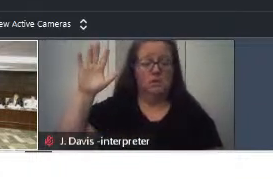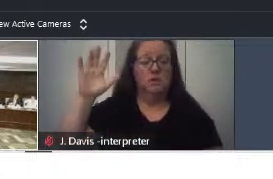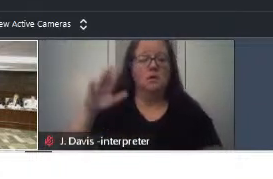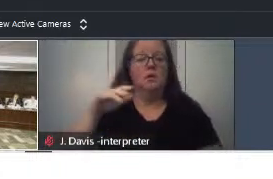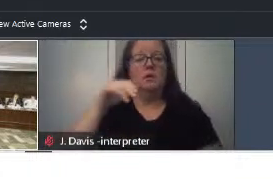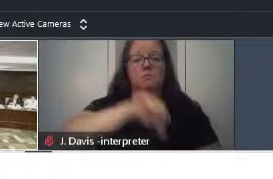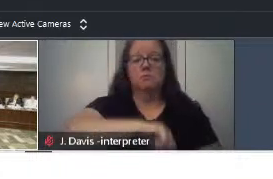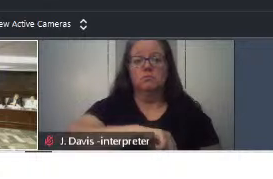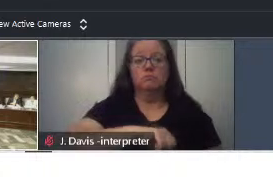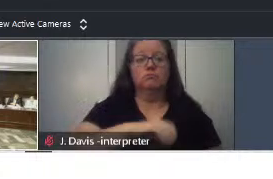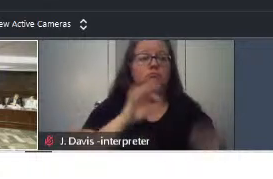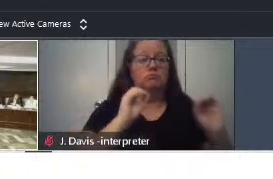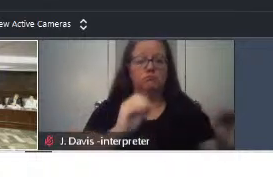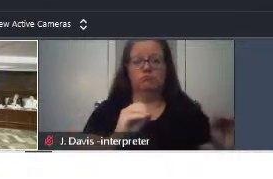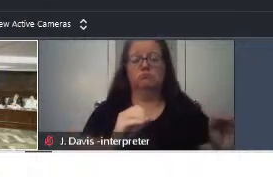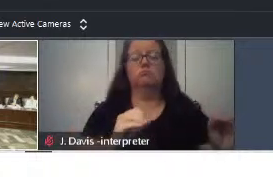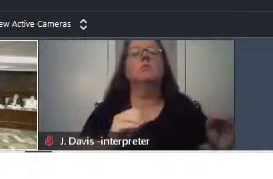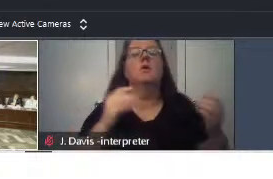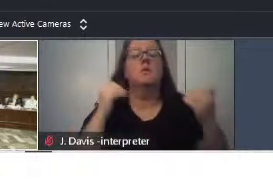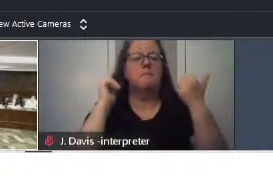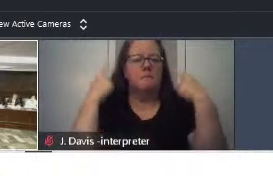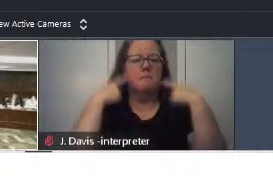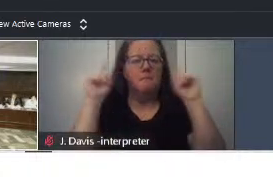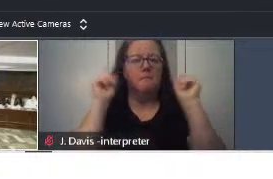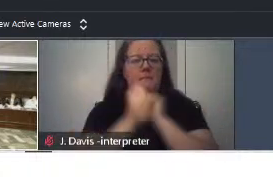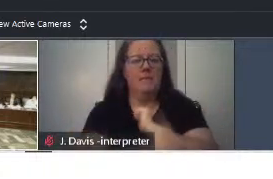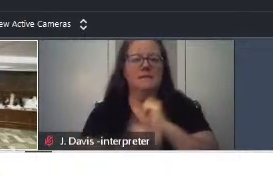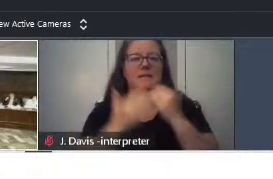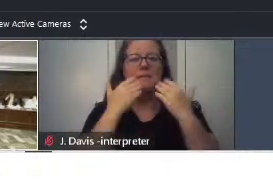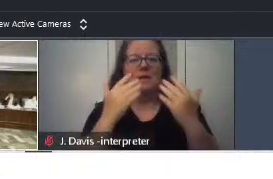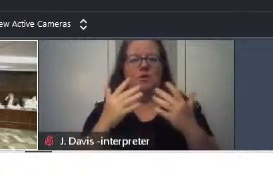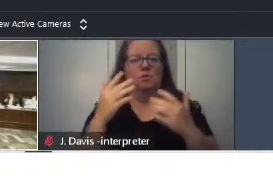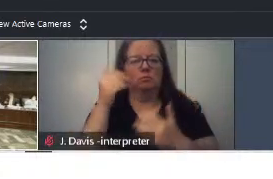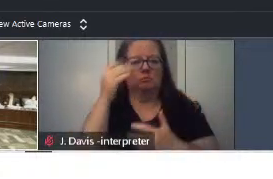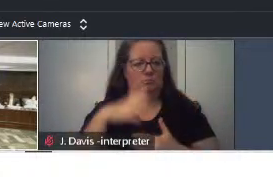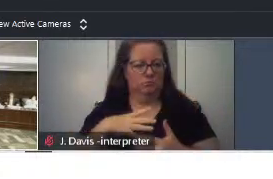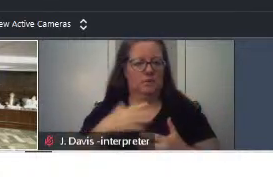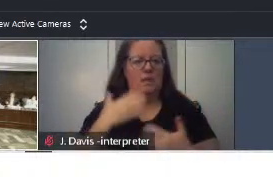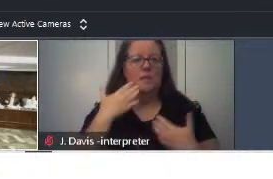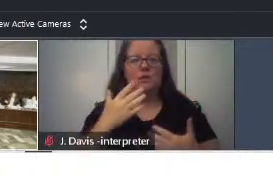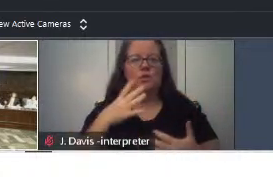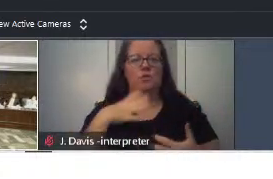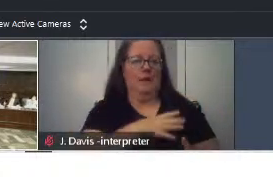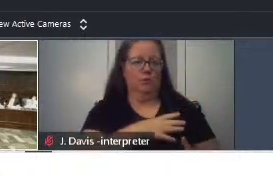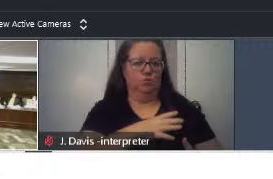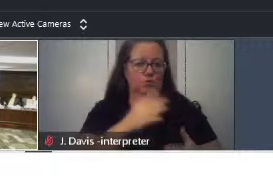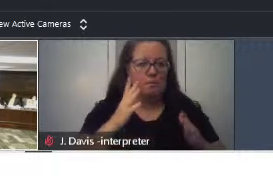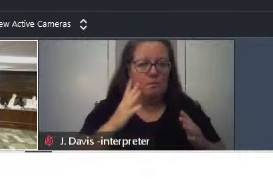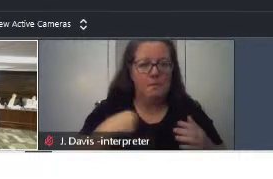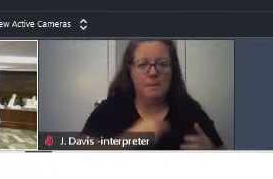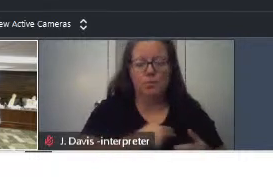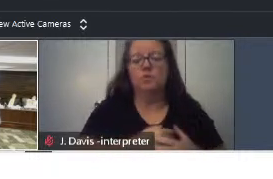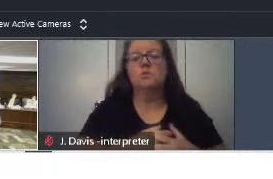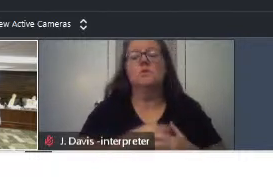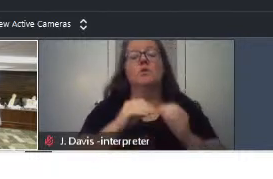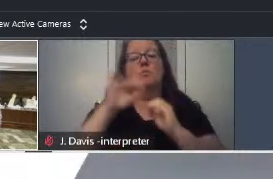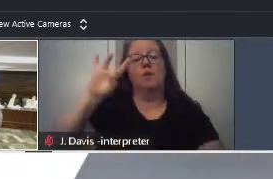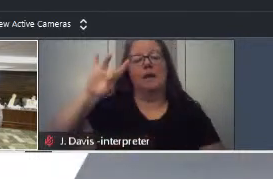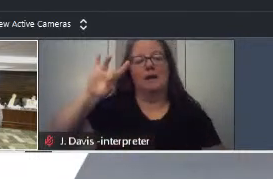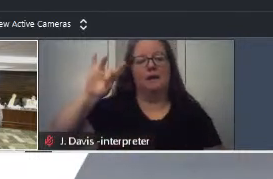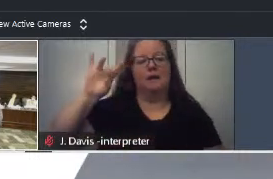item passes. Item number 8. Thank you very much, gentlemen. Thank you, Mr. Chairman. Thank you, council members. Item number 8,